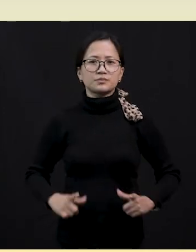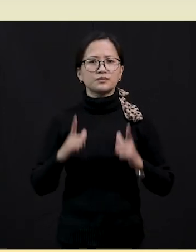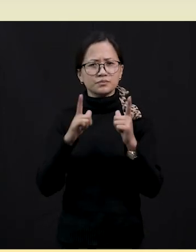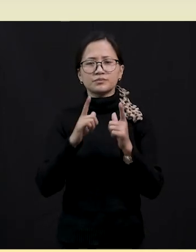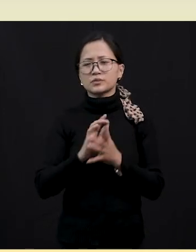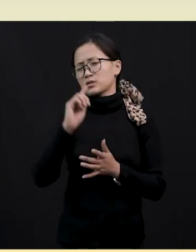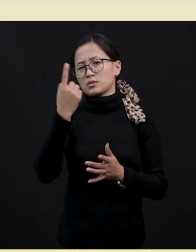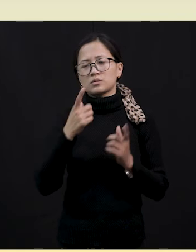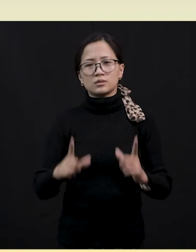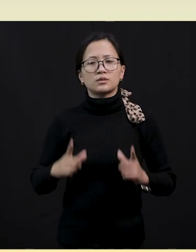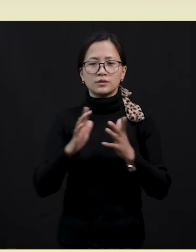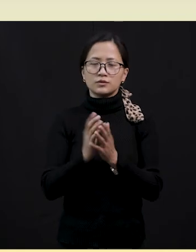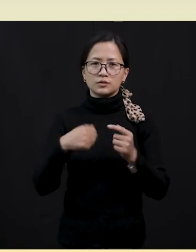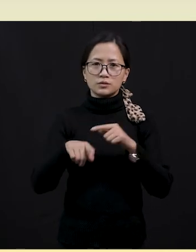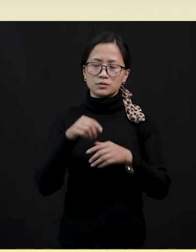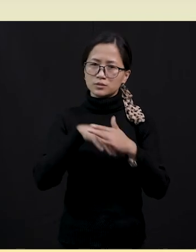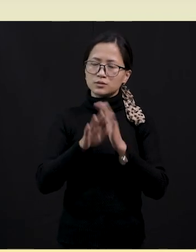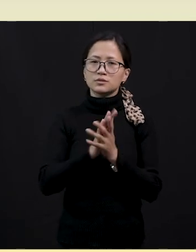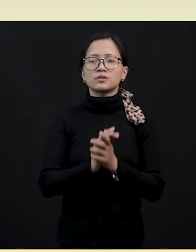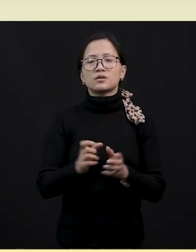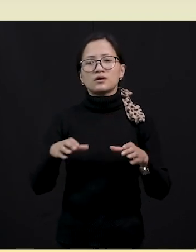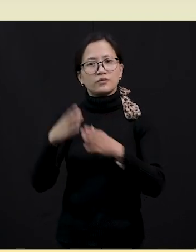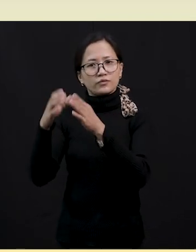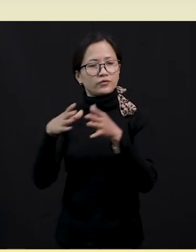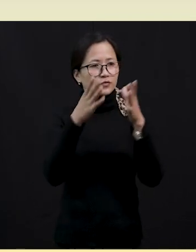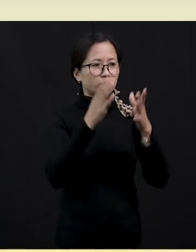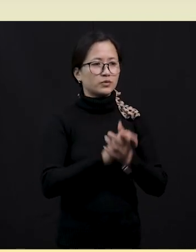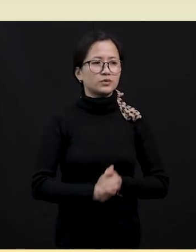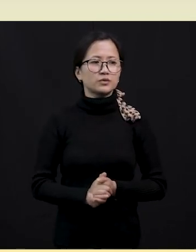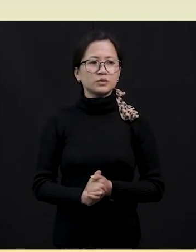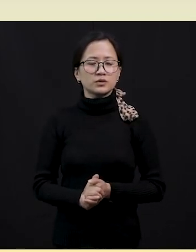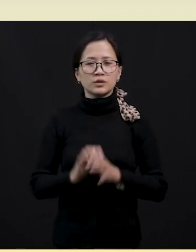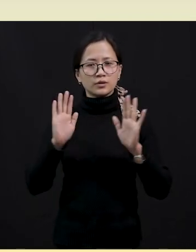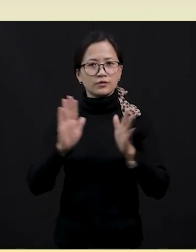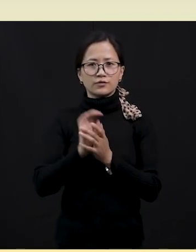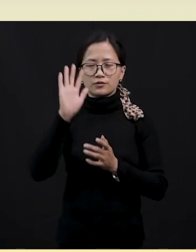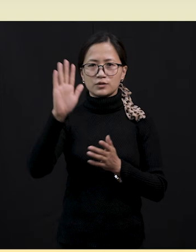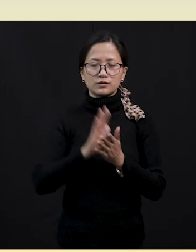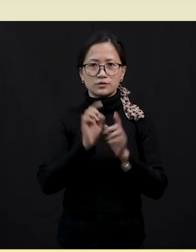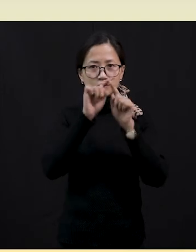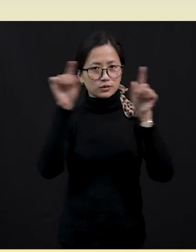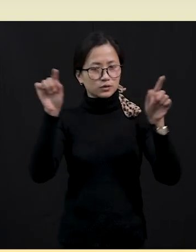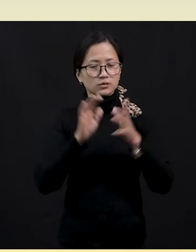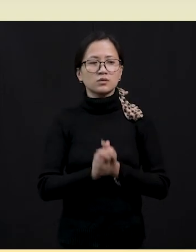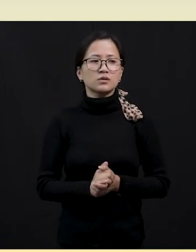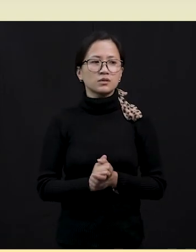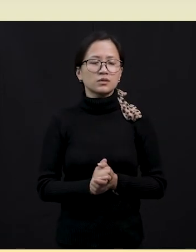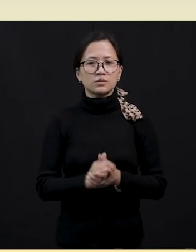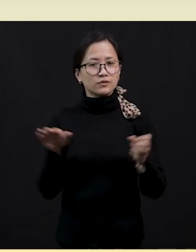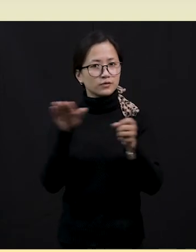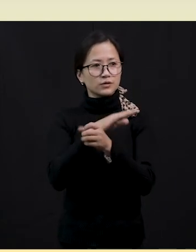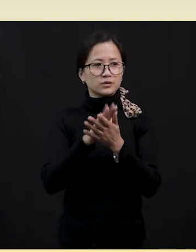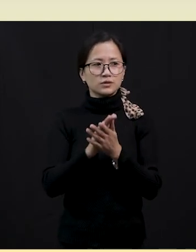lonely life in the forest. All right, so now I had 5 sentences for you, and these are fill in